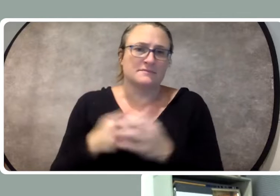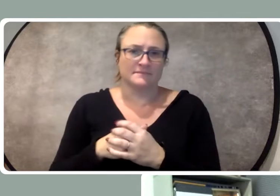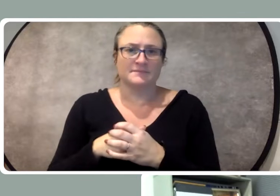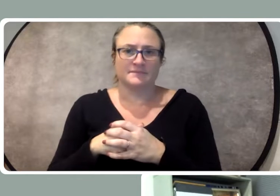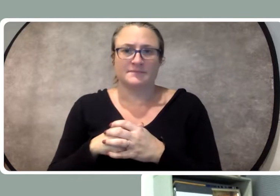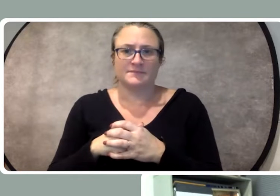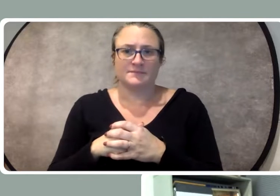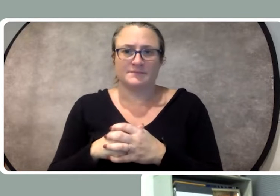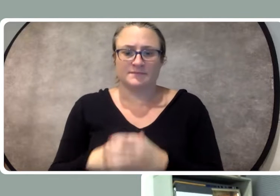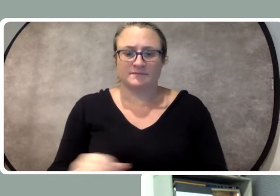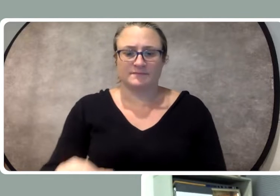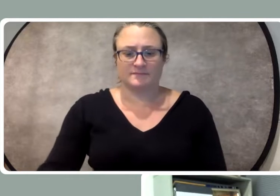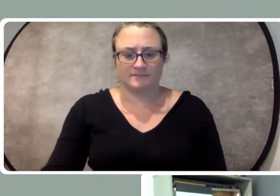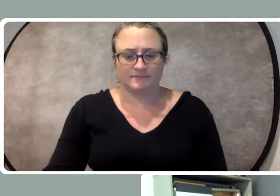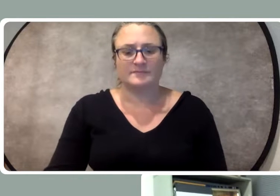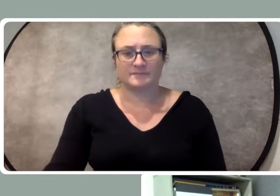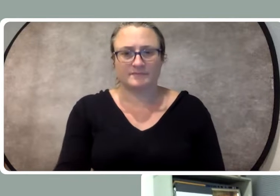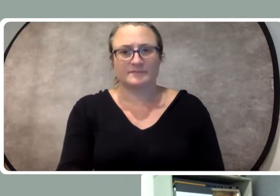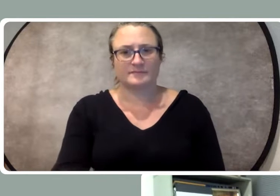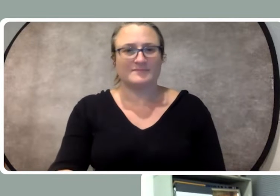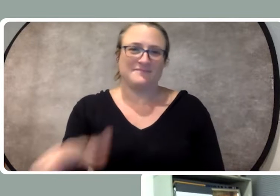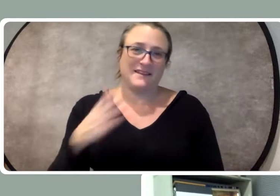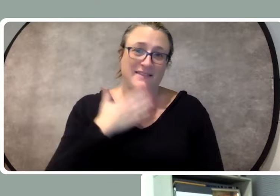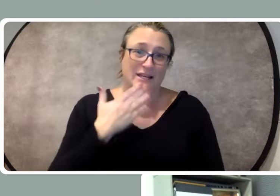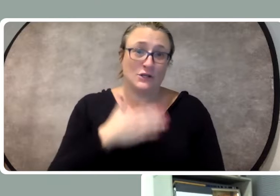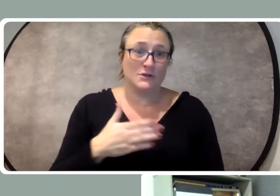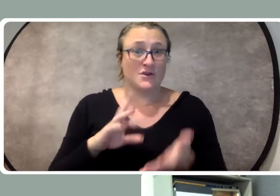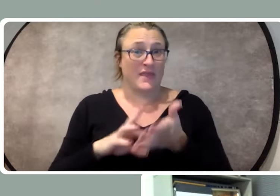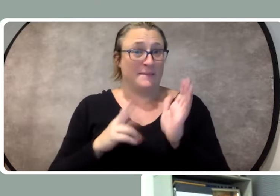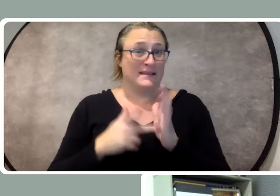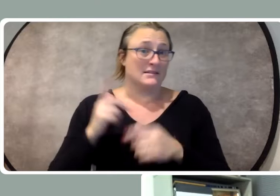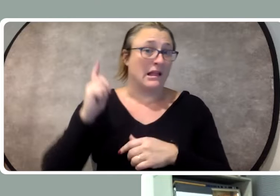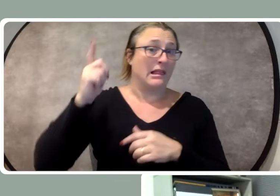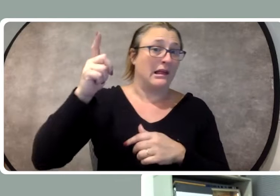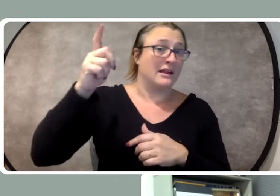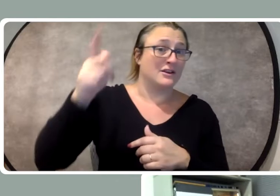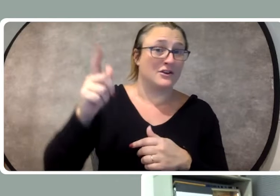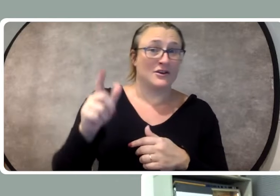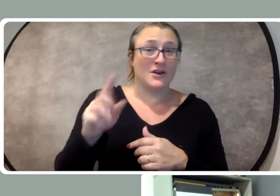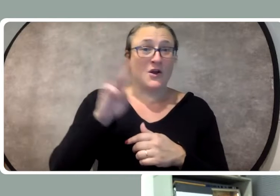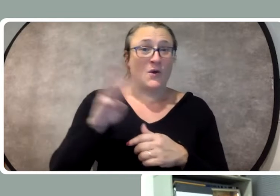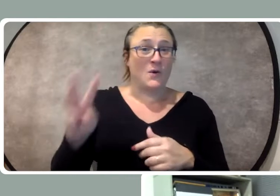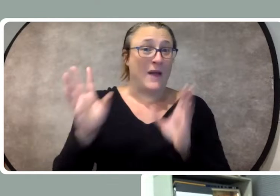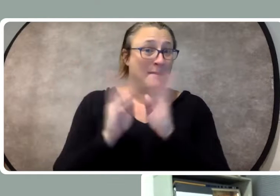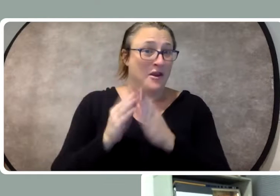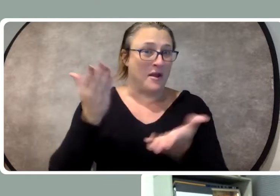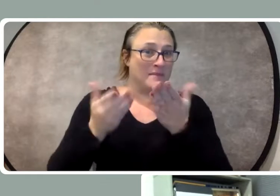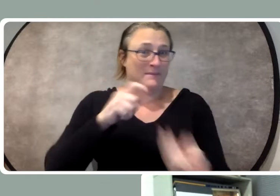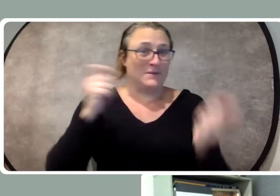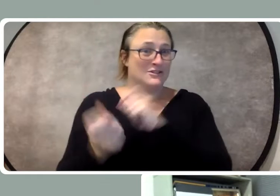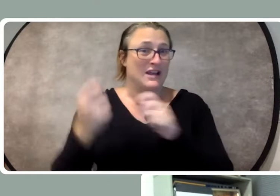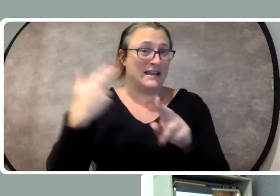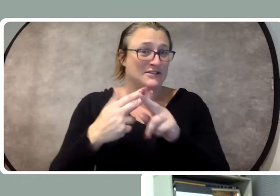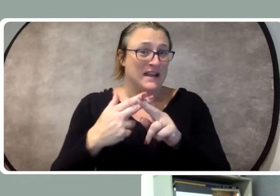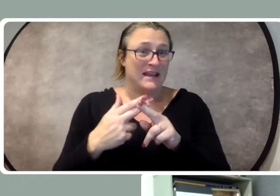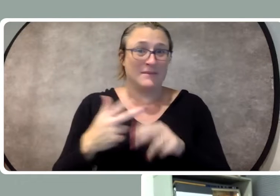subtypes. Thank you. So maybe at some point when we do this webinar, we'll have to give it a different name. It won't be called triple